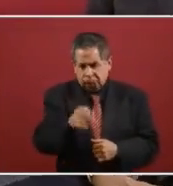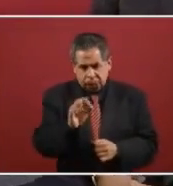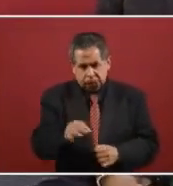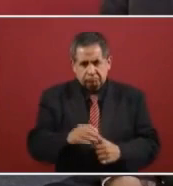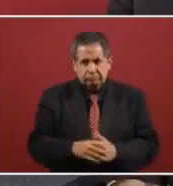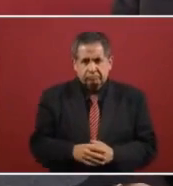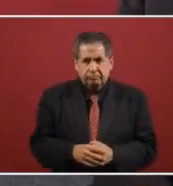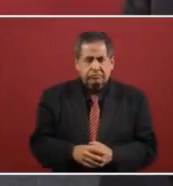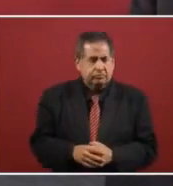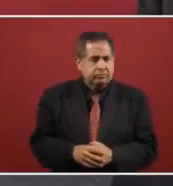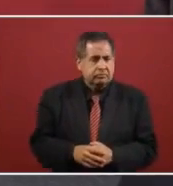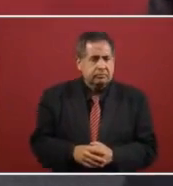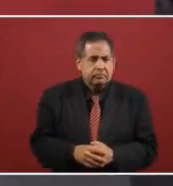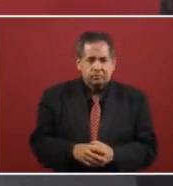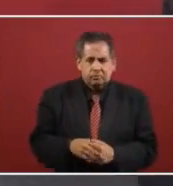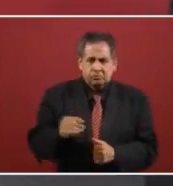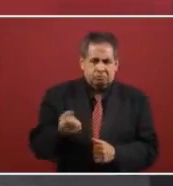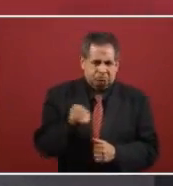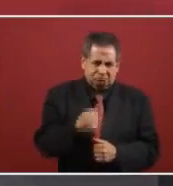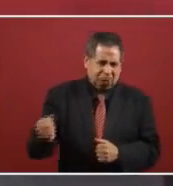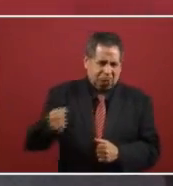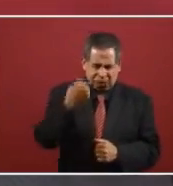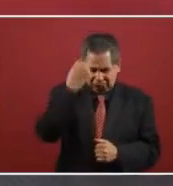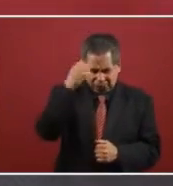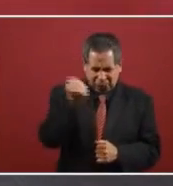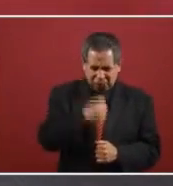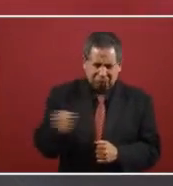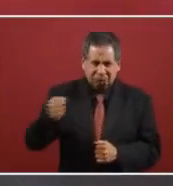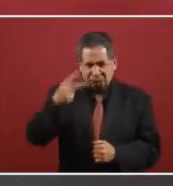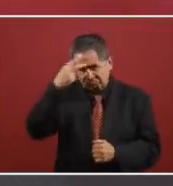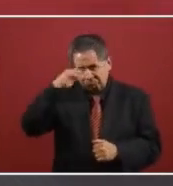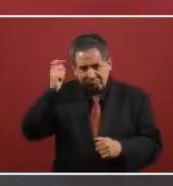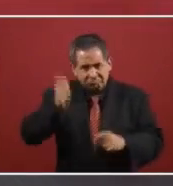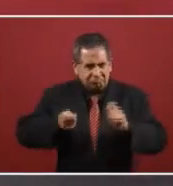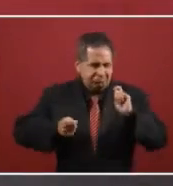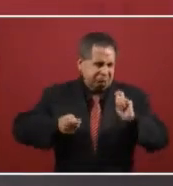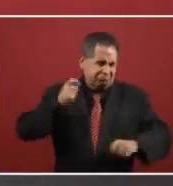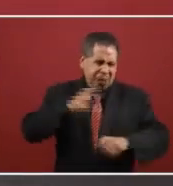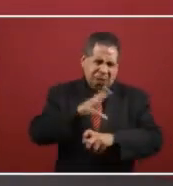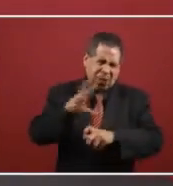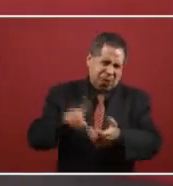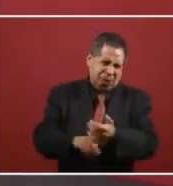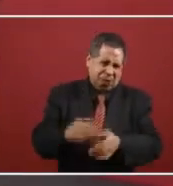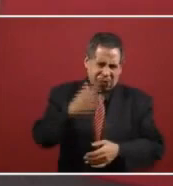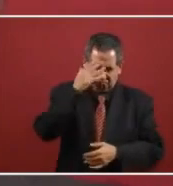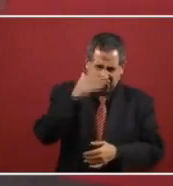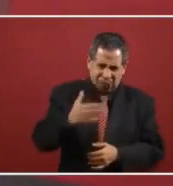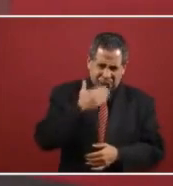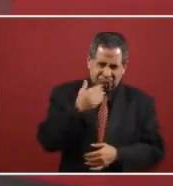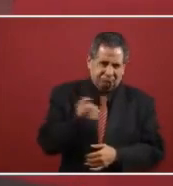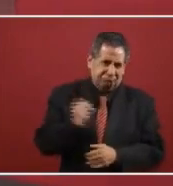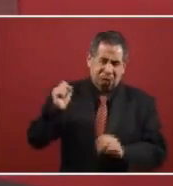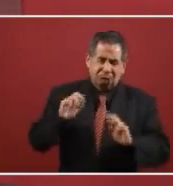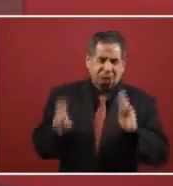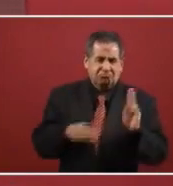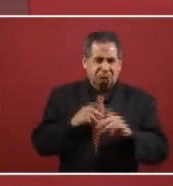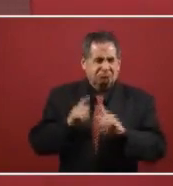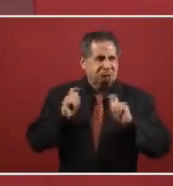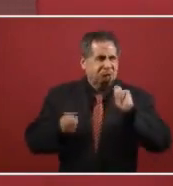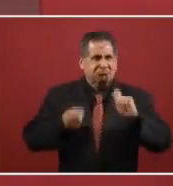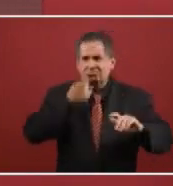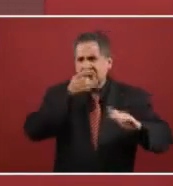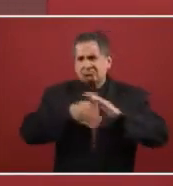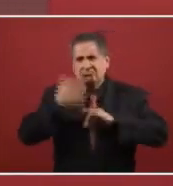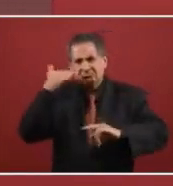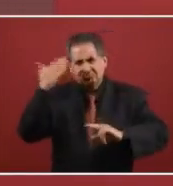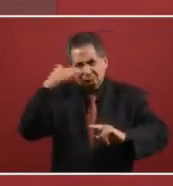Like you said, they're very good, the Mexican people. Mexican diplomats are the